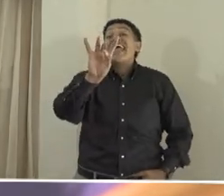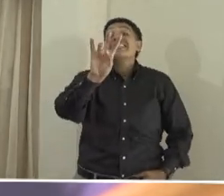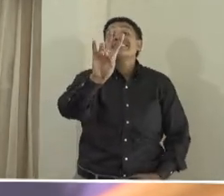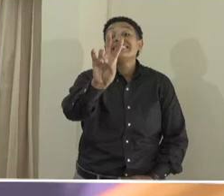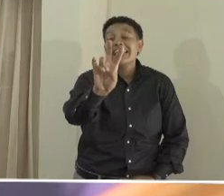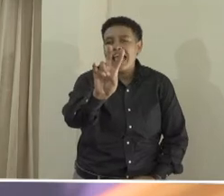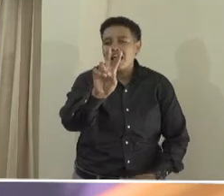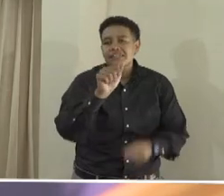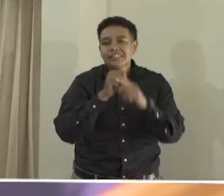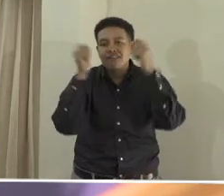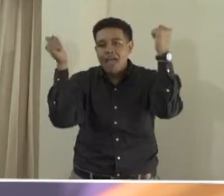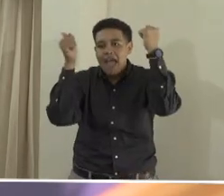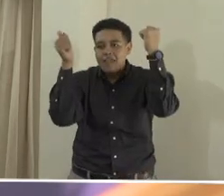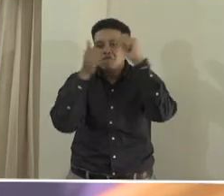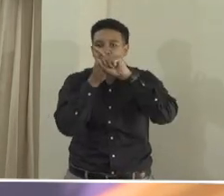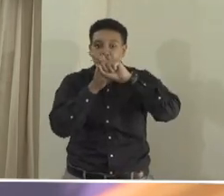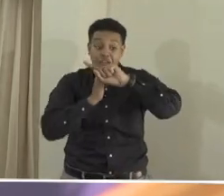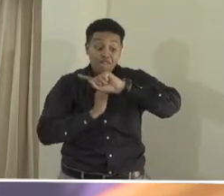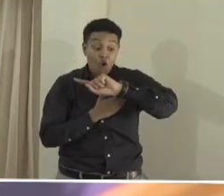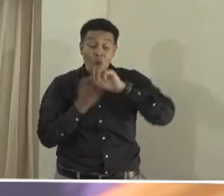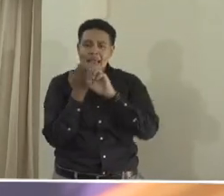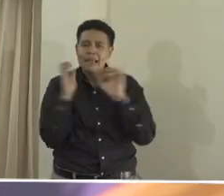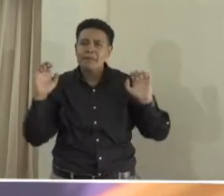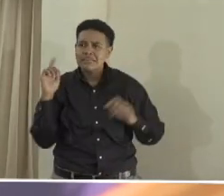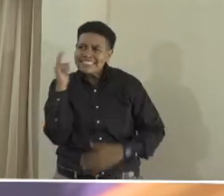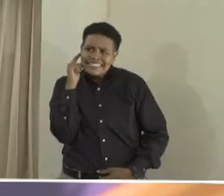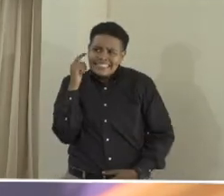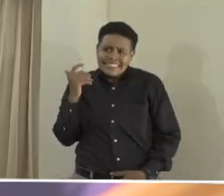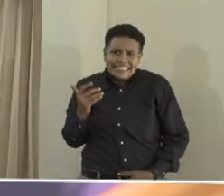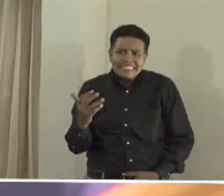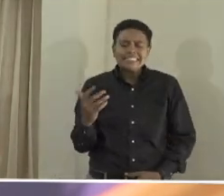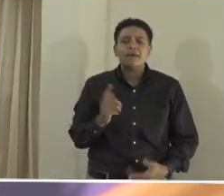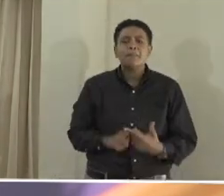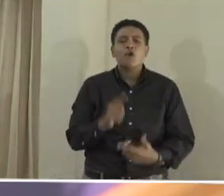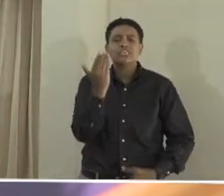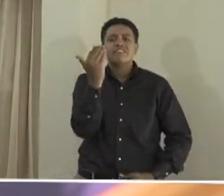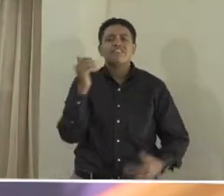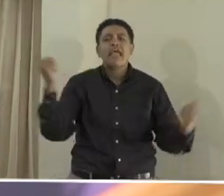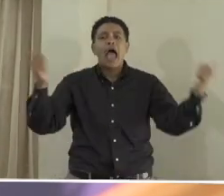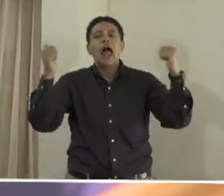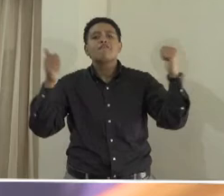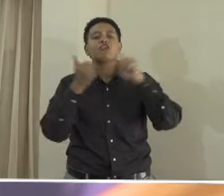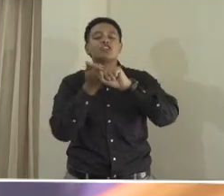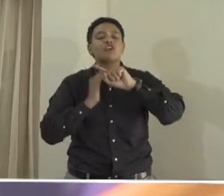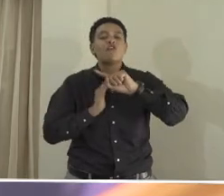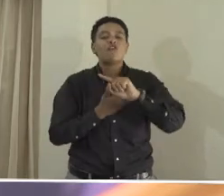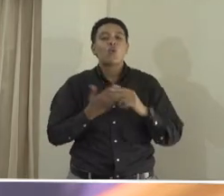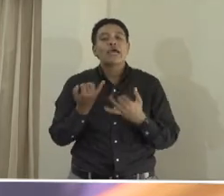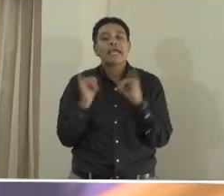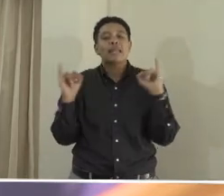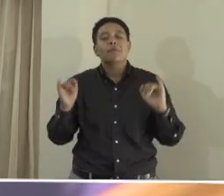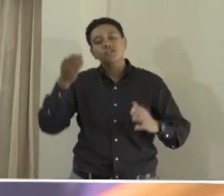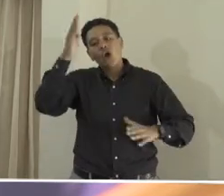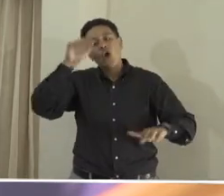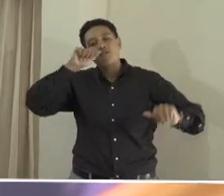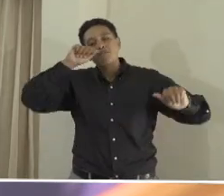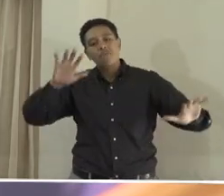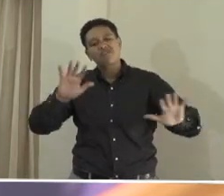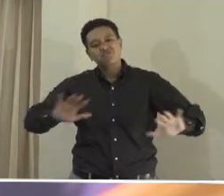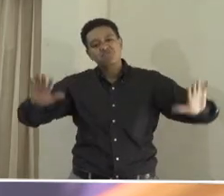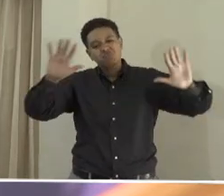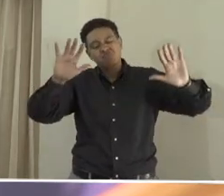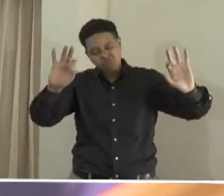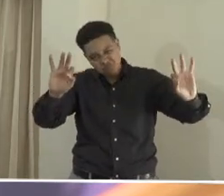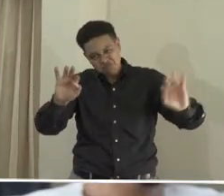182nd anniversary of our emancipation and the 58th anniversary of our independence. God bless you all. Thank